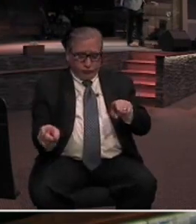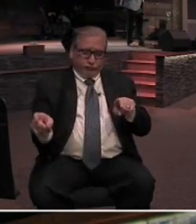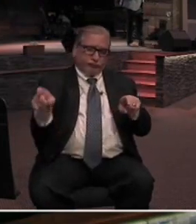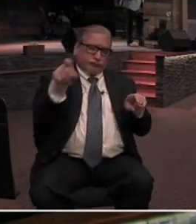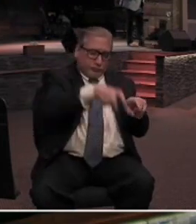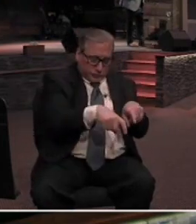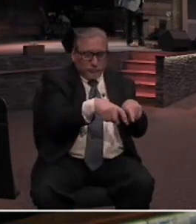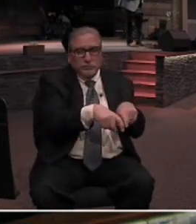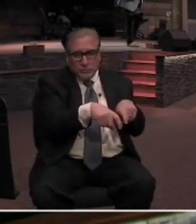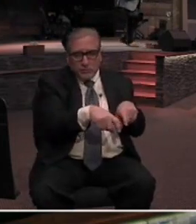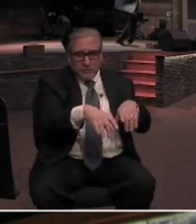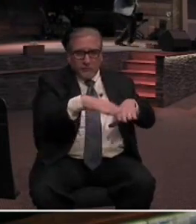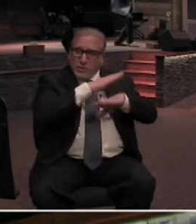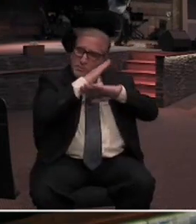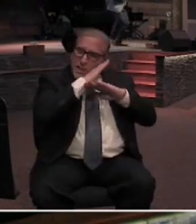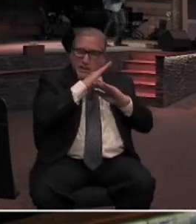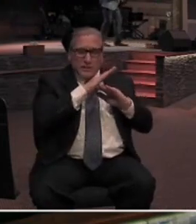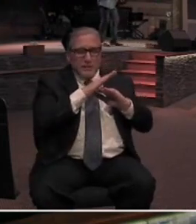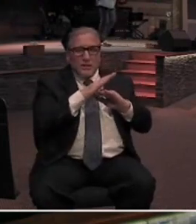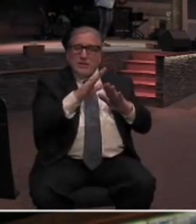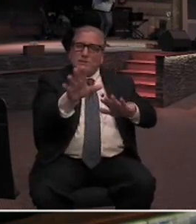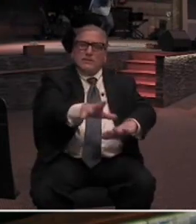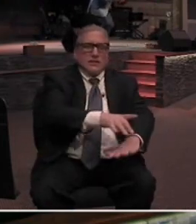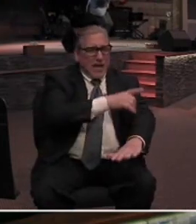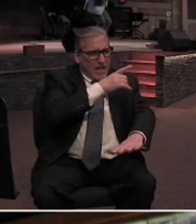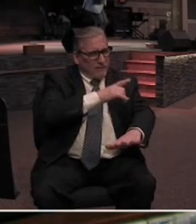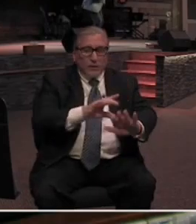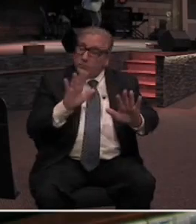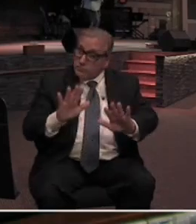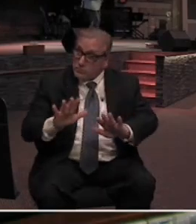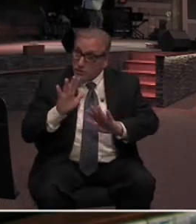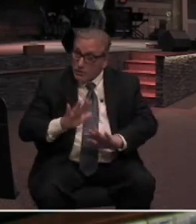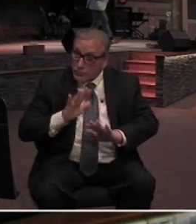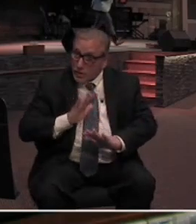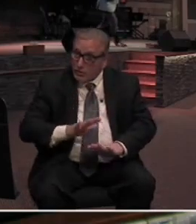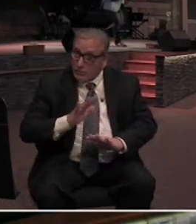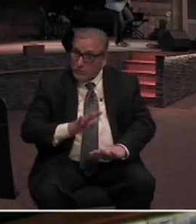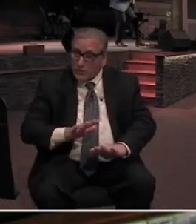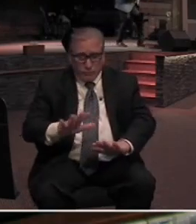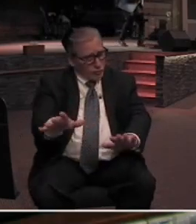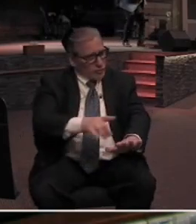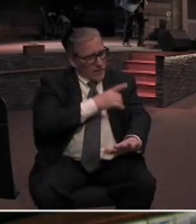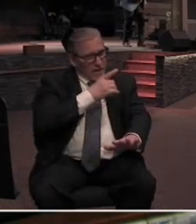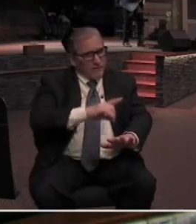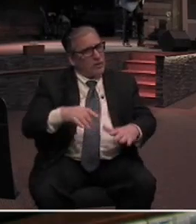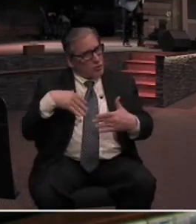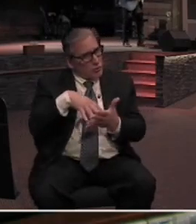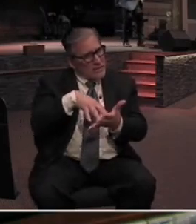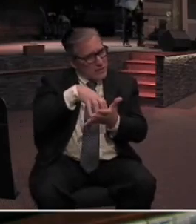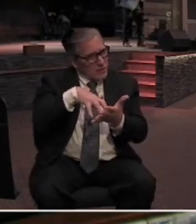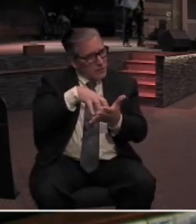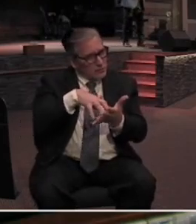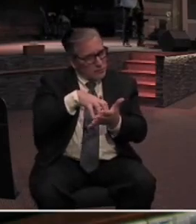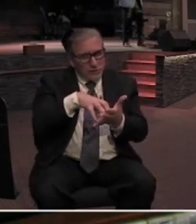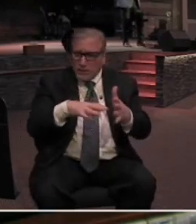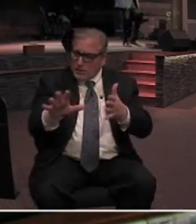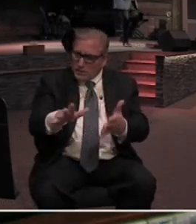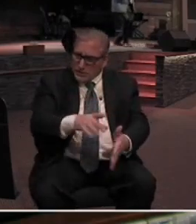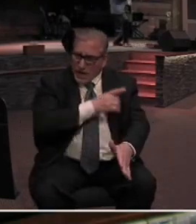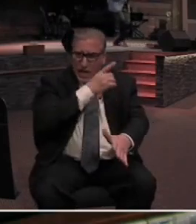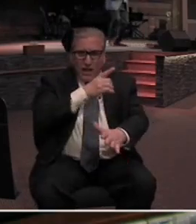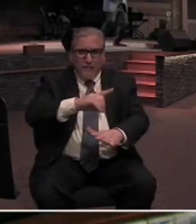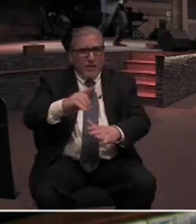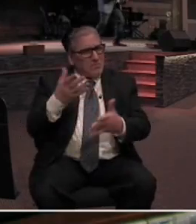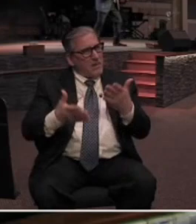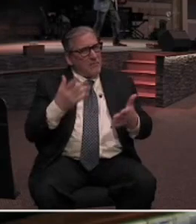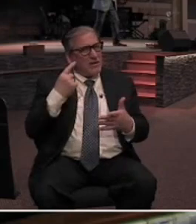the side of that bed. David, settle down. David, you're weak. David, maybe you're